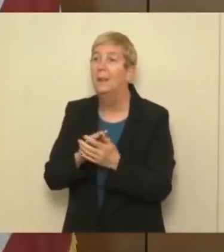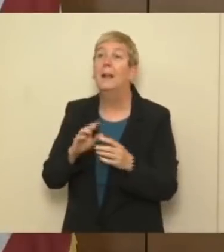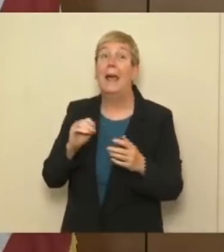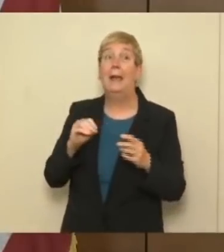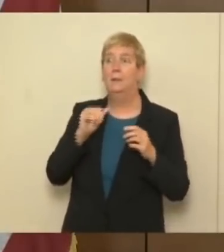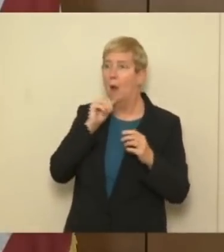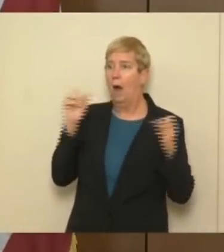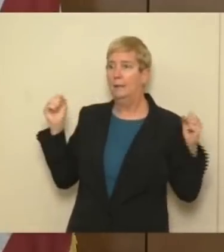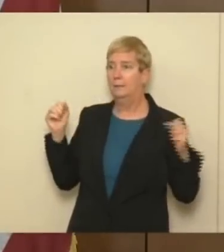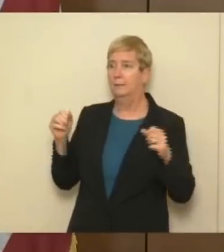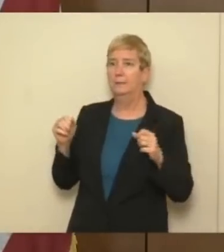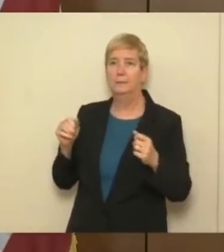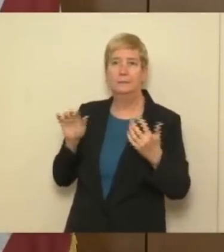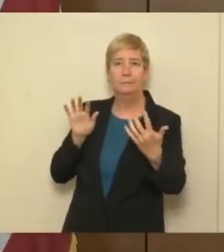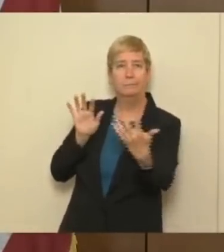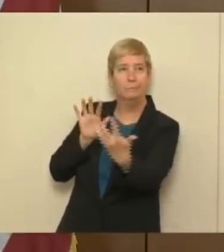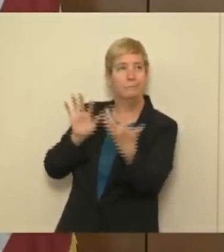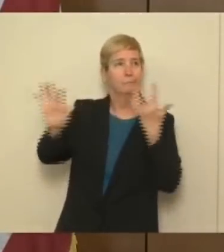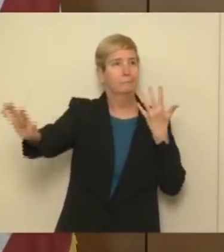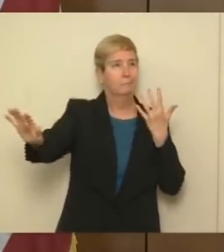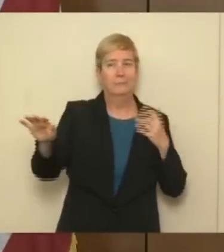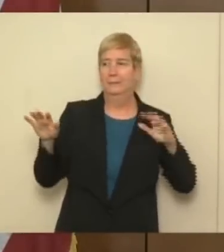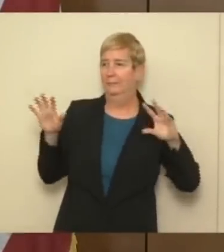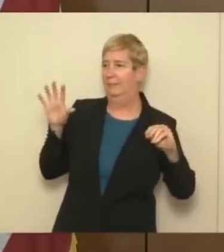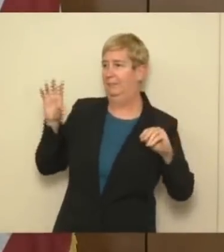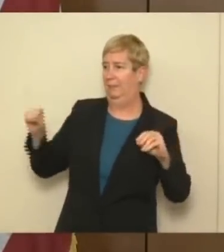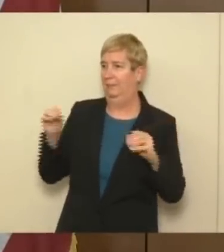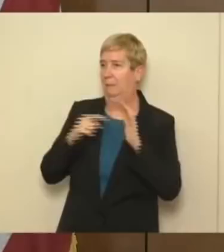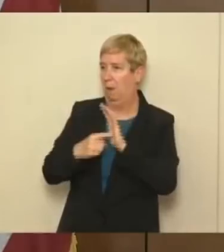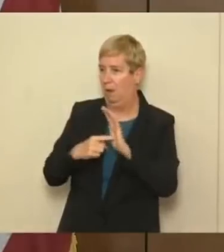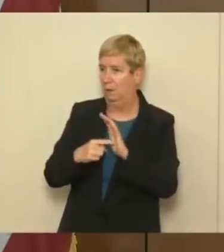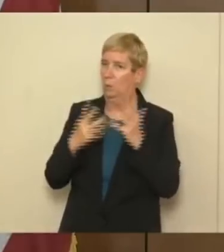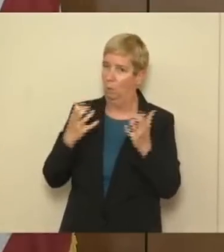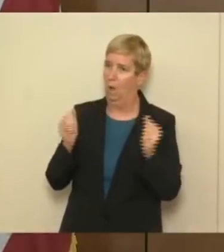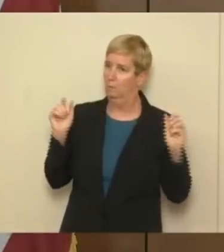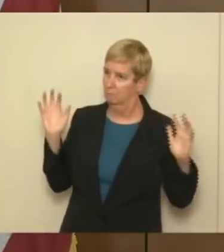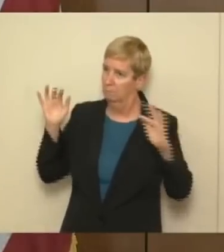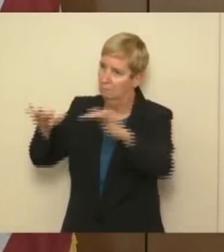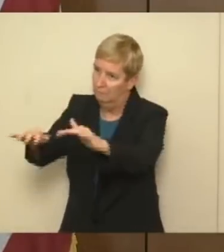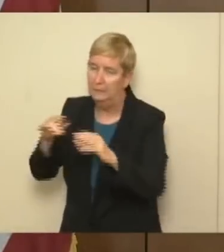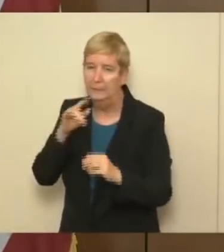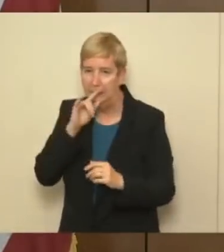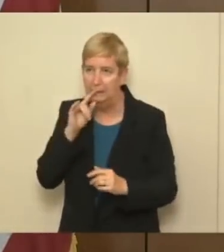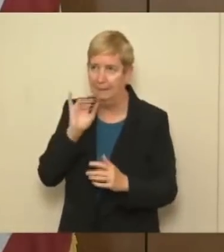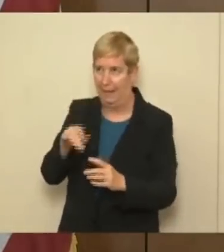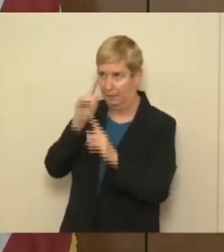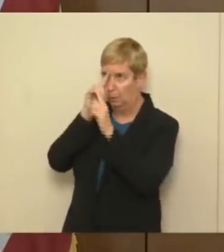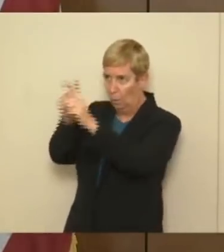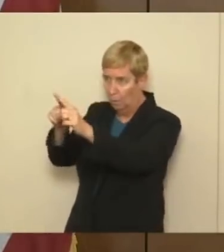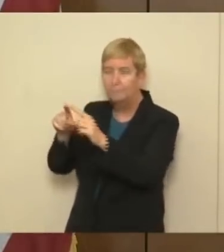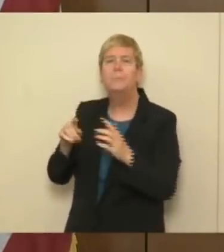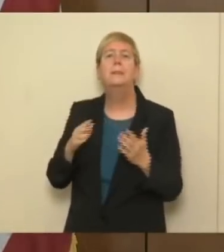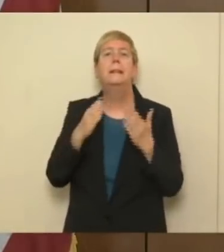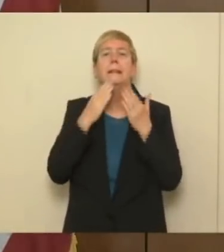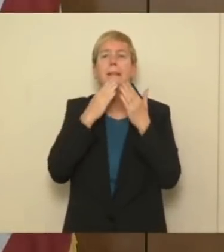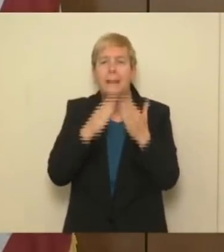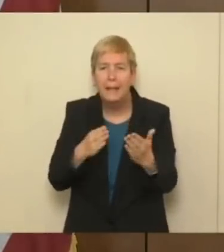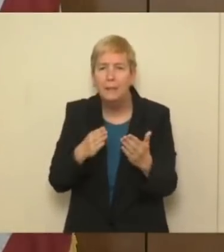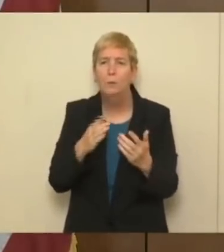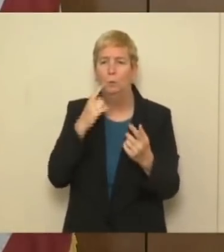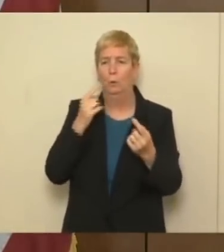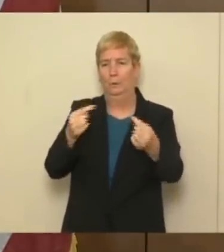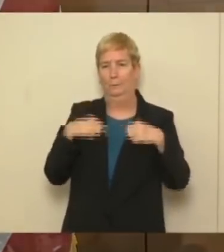model. That should be every single one of our goals. It is certainly mine, and I thank you very much for tuning in today.